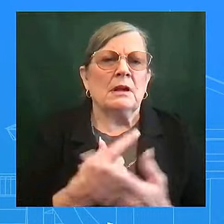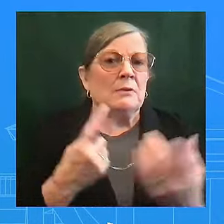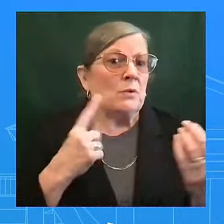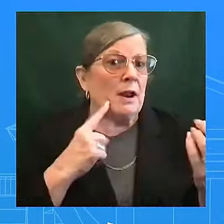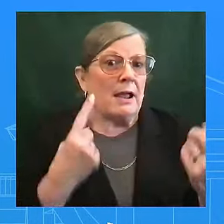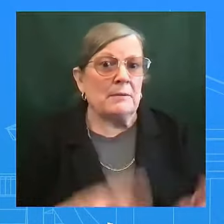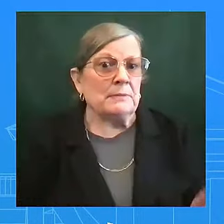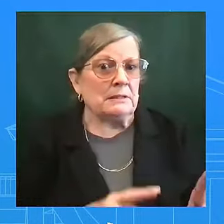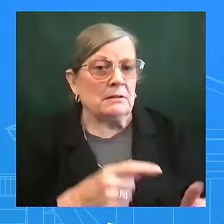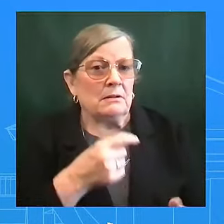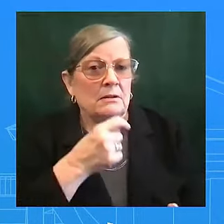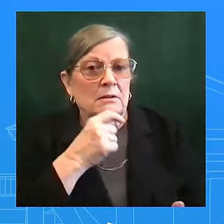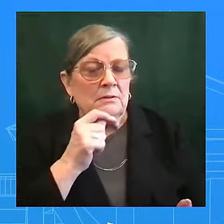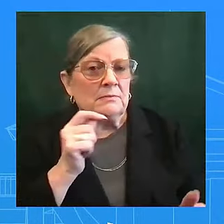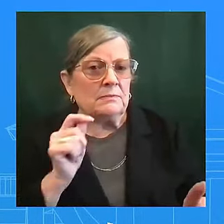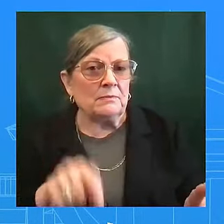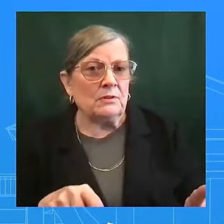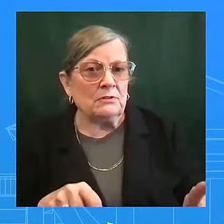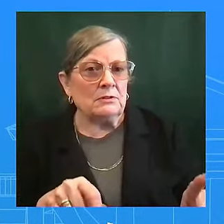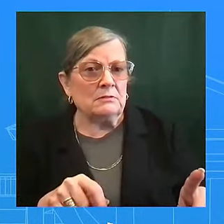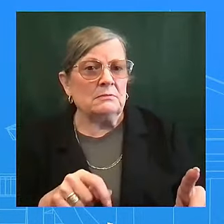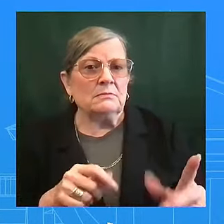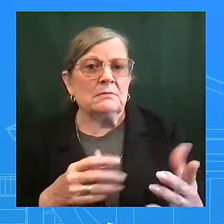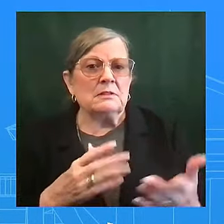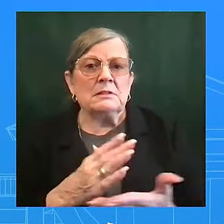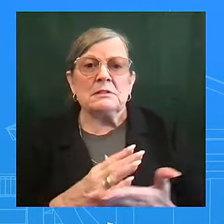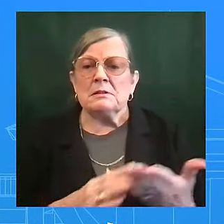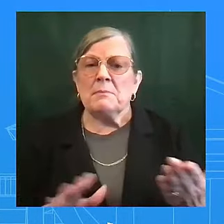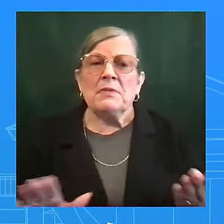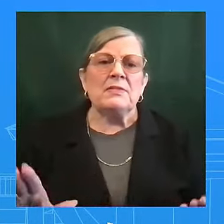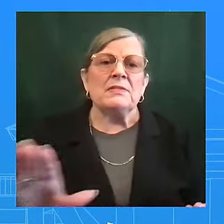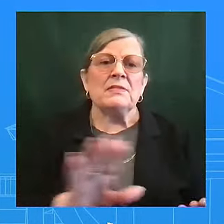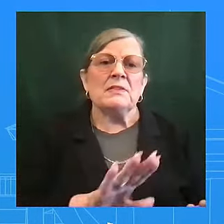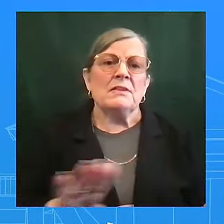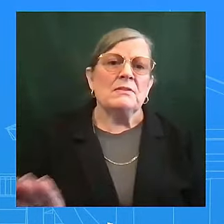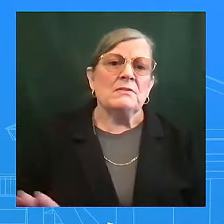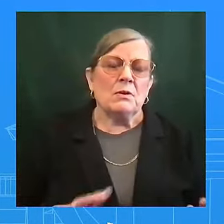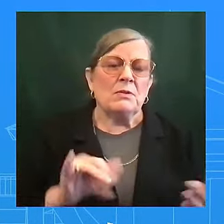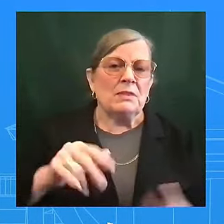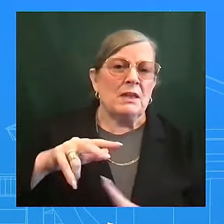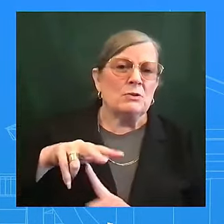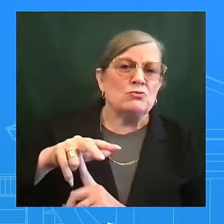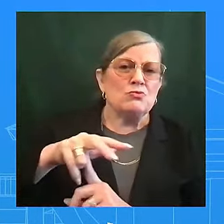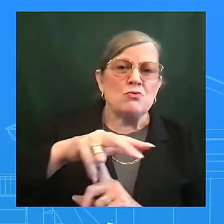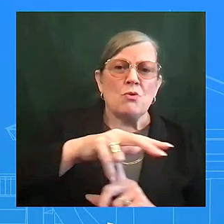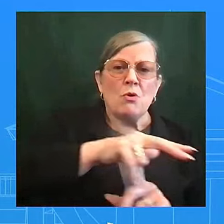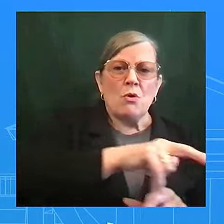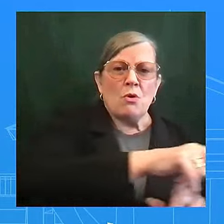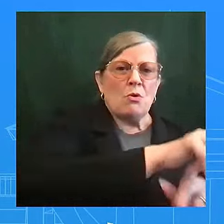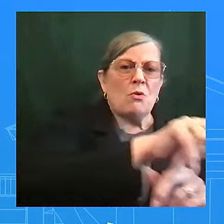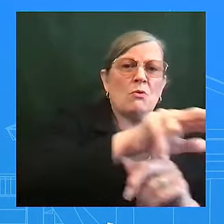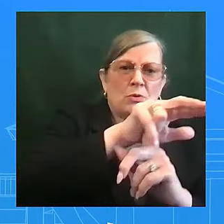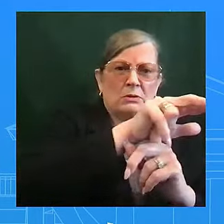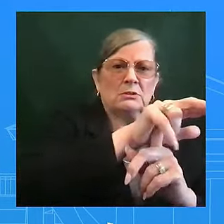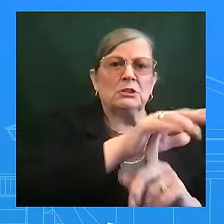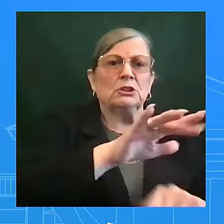combat and land in a neighboring nation. We watch that closely, as you might imagine. We're in close touch with our allies and partners about